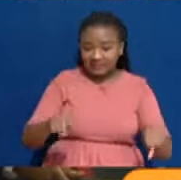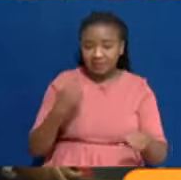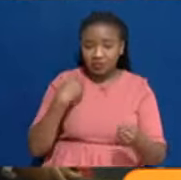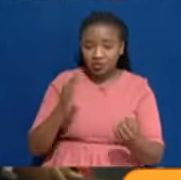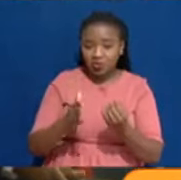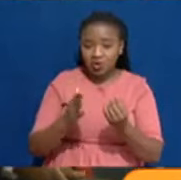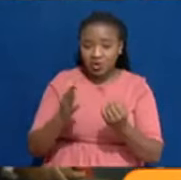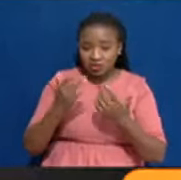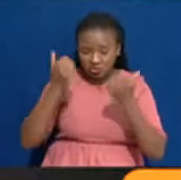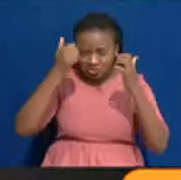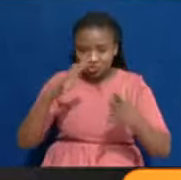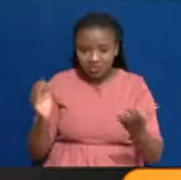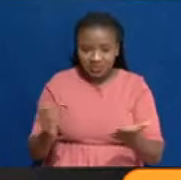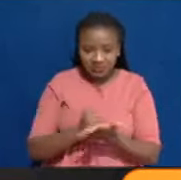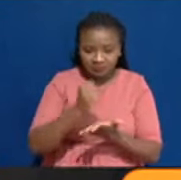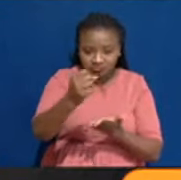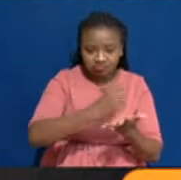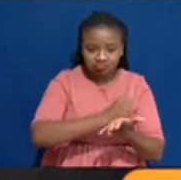says a total of